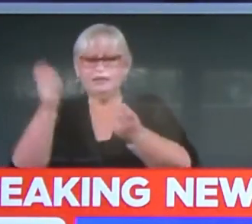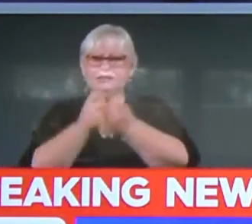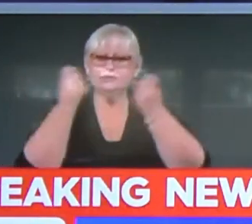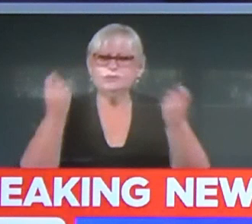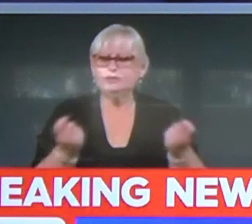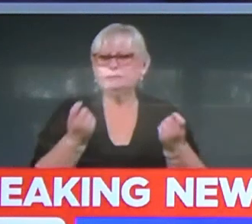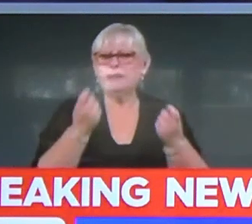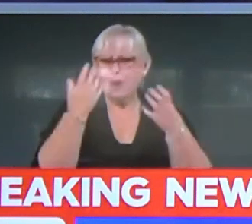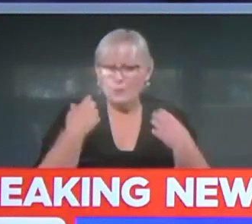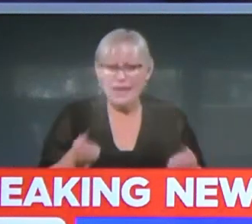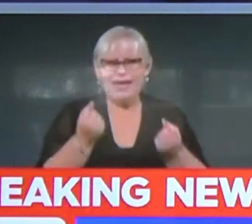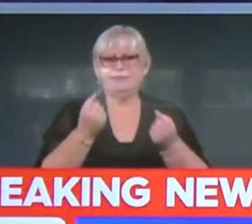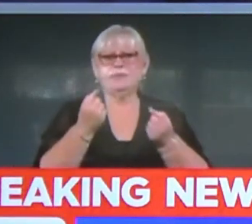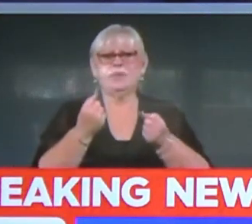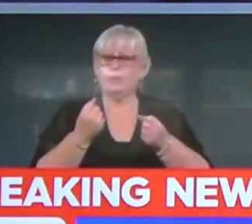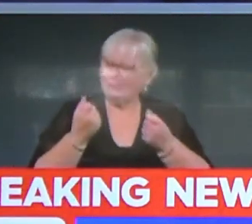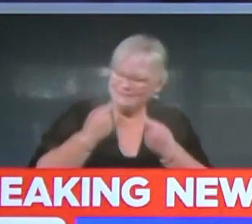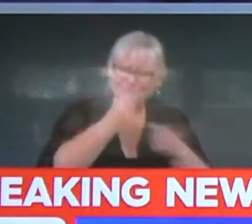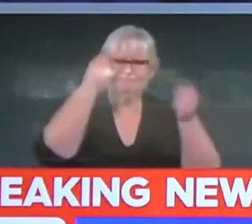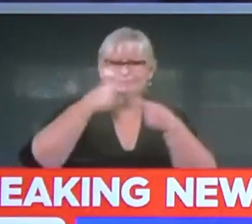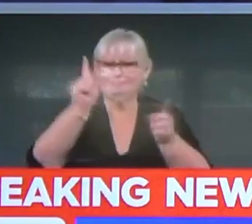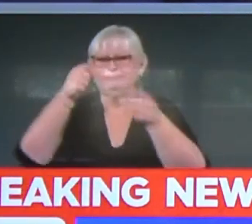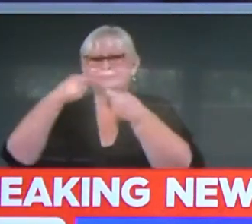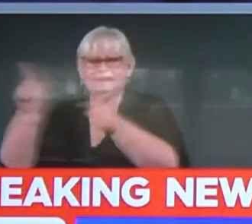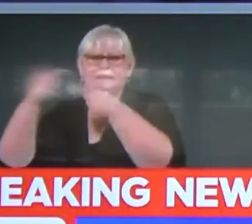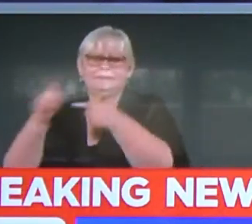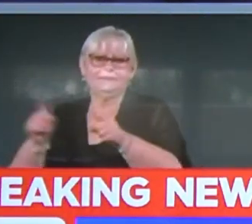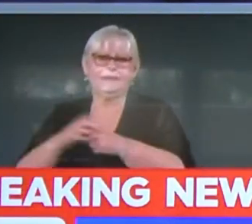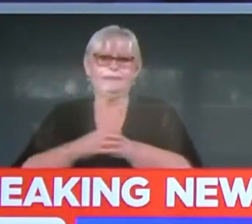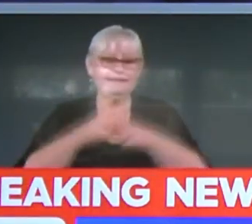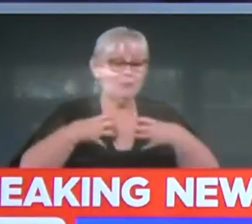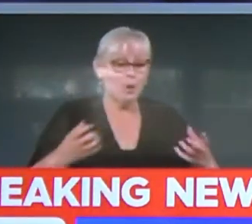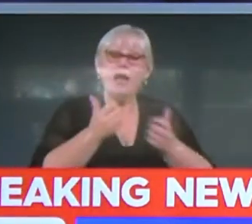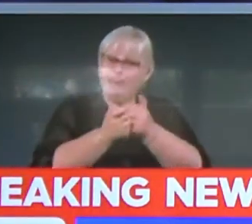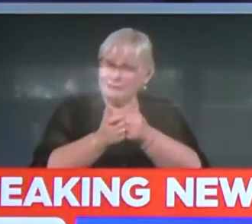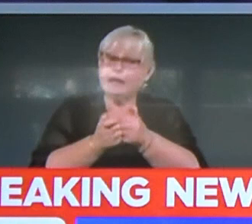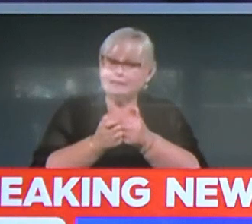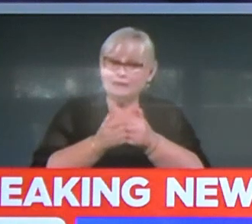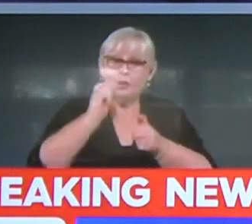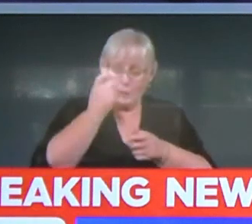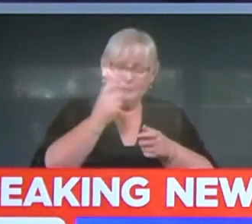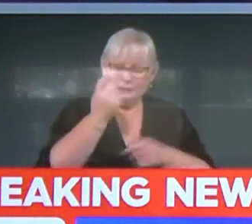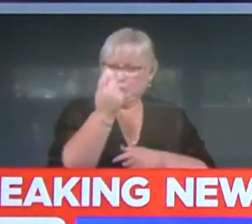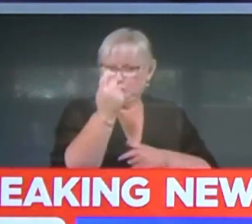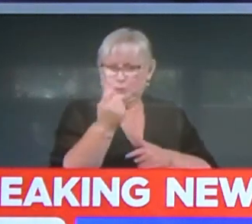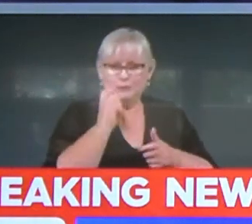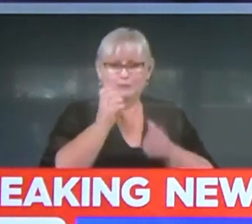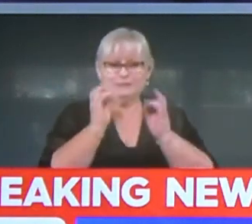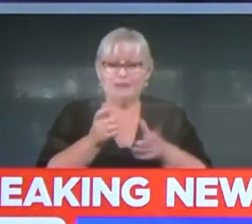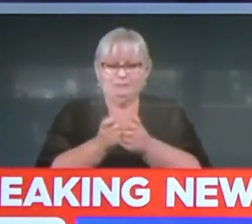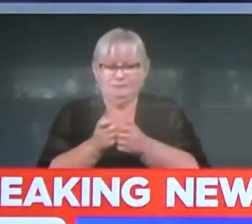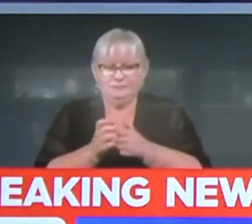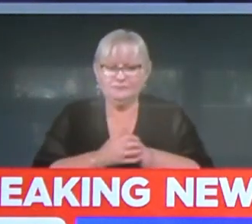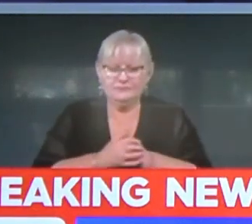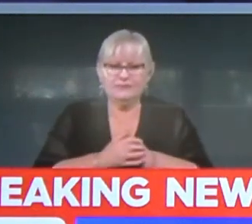of communication, it is all being deployed and it is all being increased. The text messaging, yes, that will be coming very, very soon, very